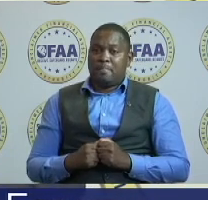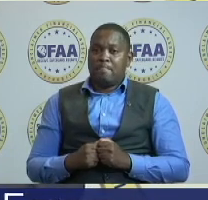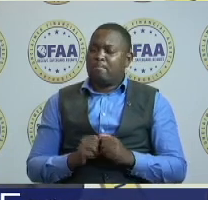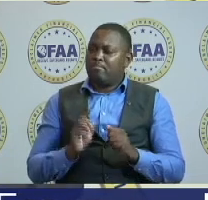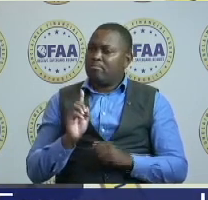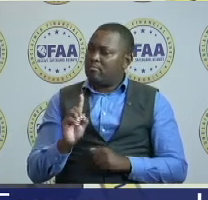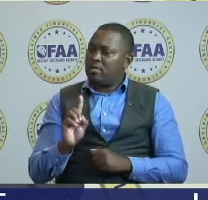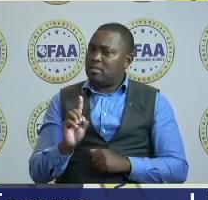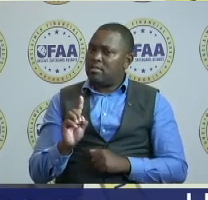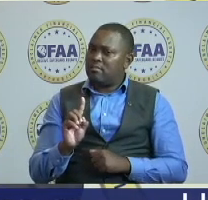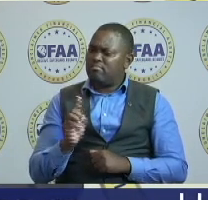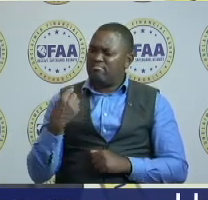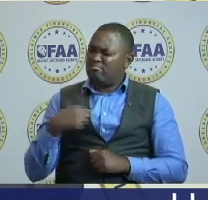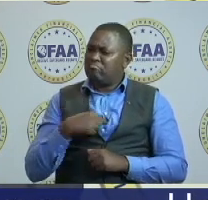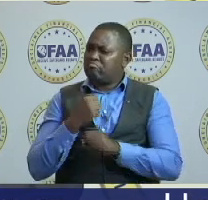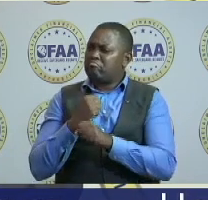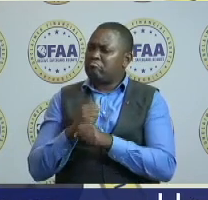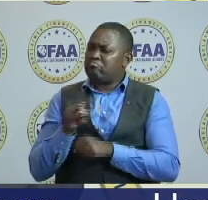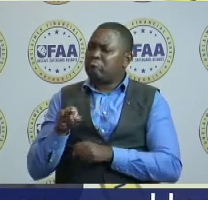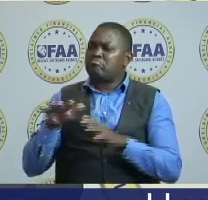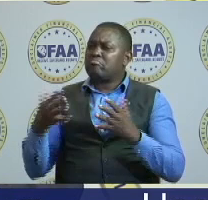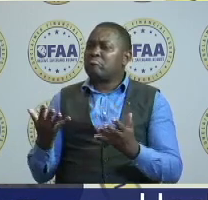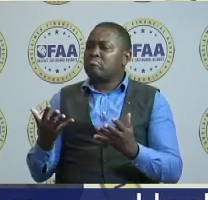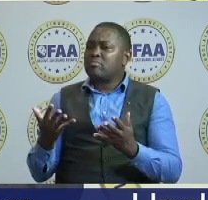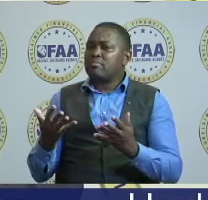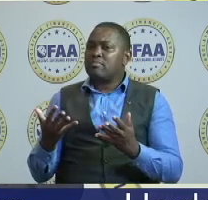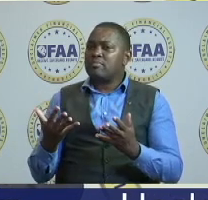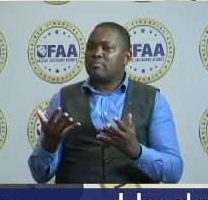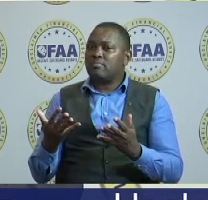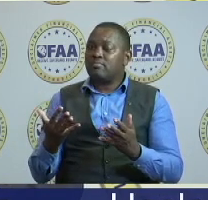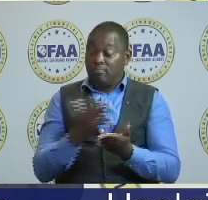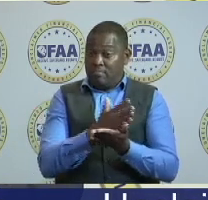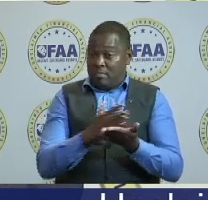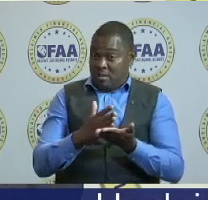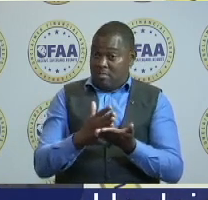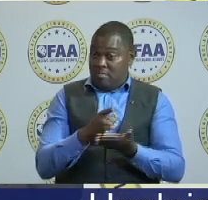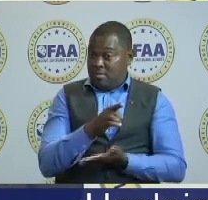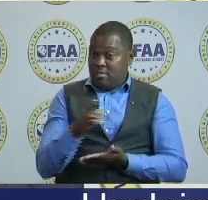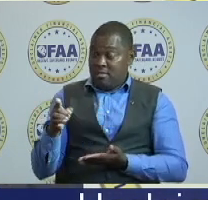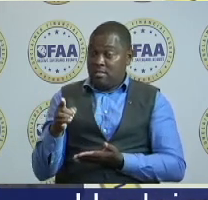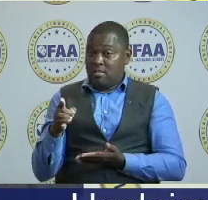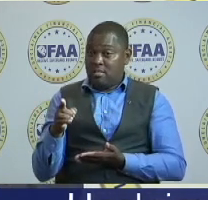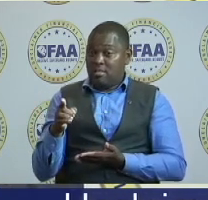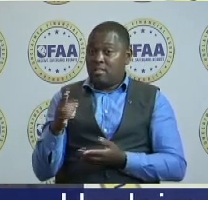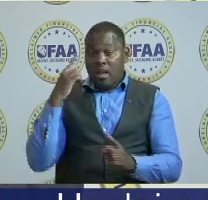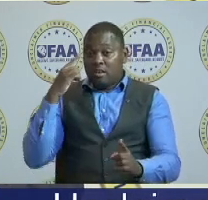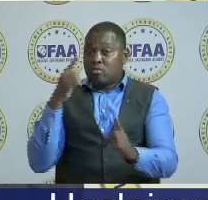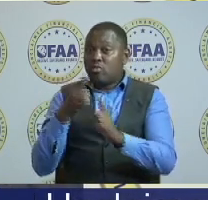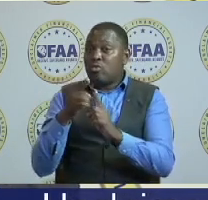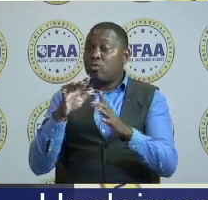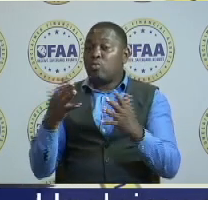But how do we do that? Well, part of that mission, or part of the way that we can do